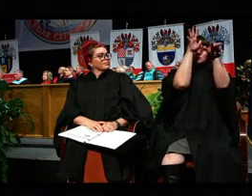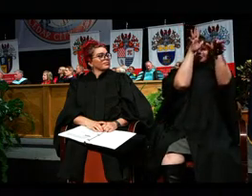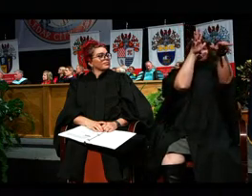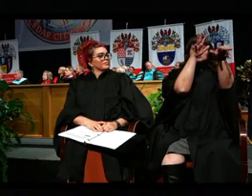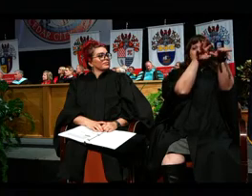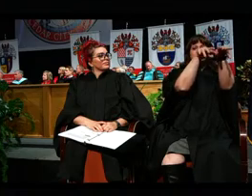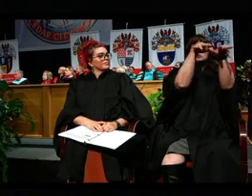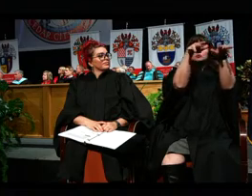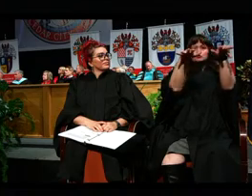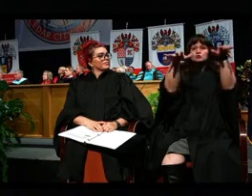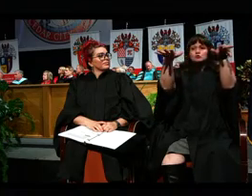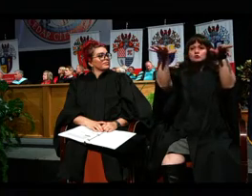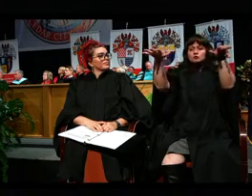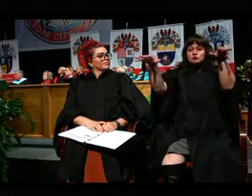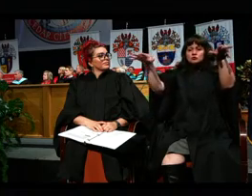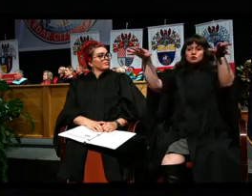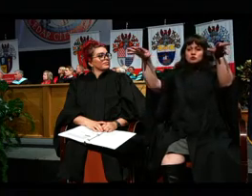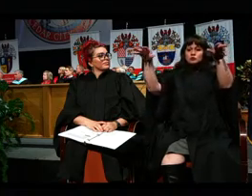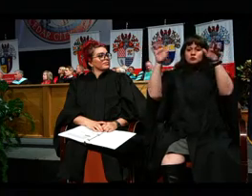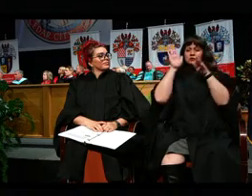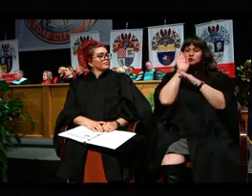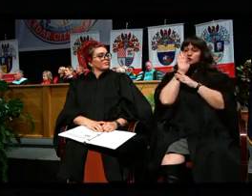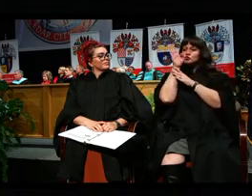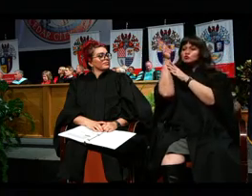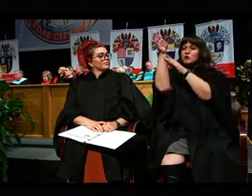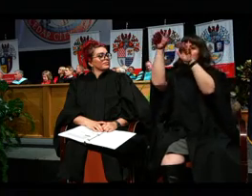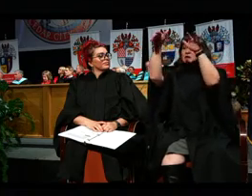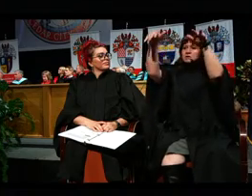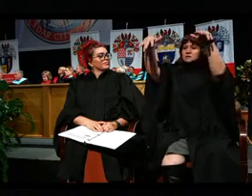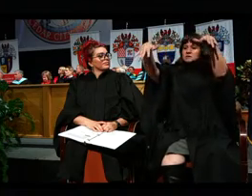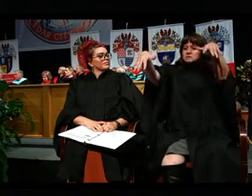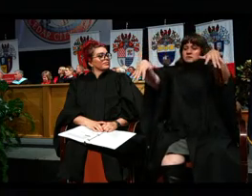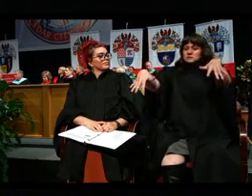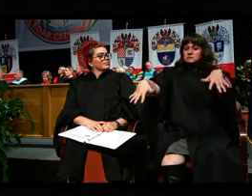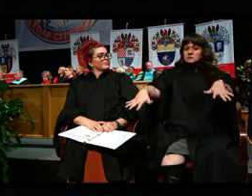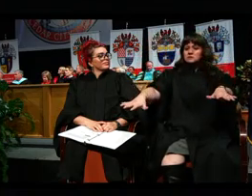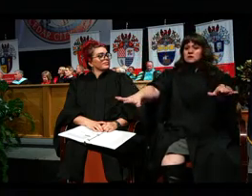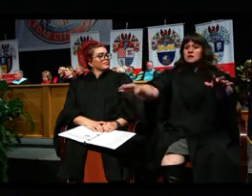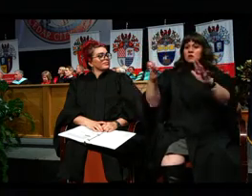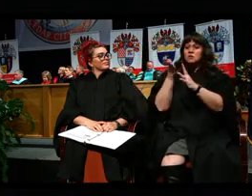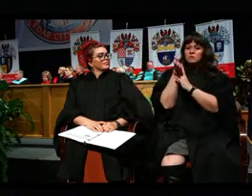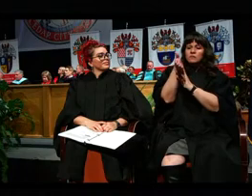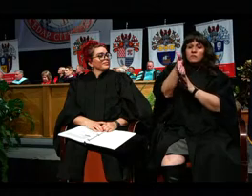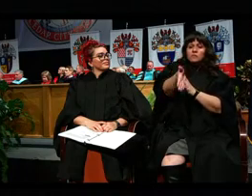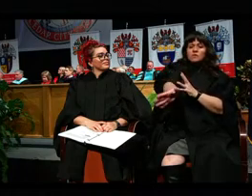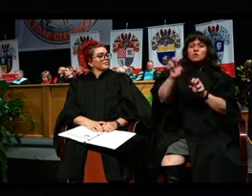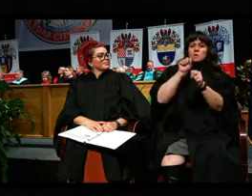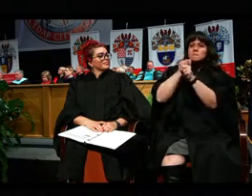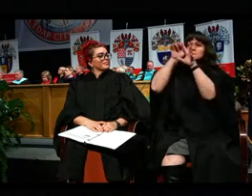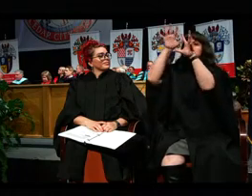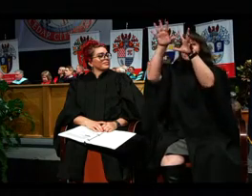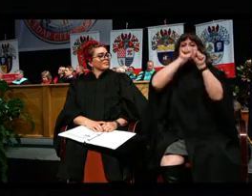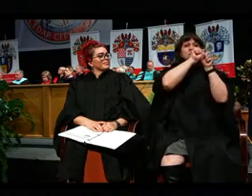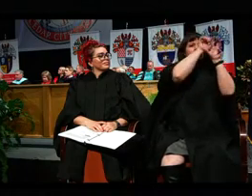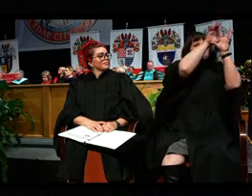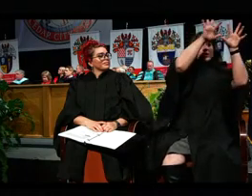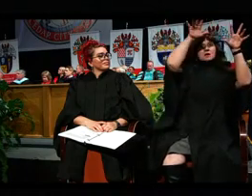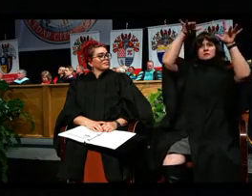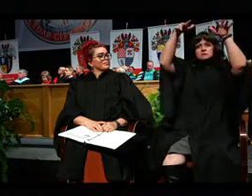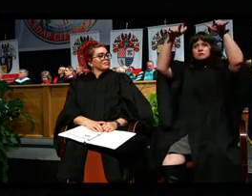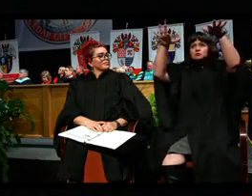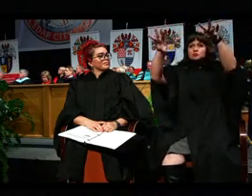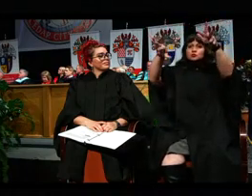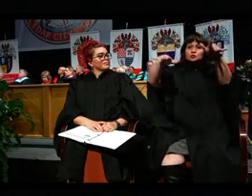pine straight down to the mountain's bent and trembling